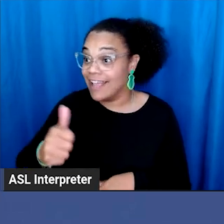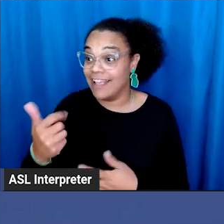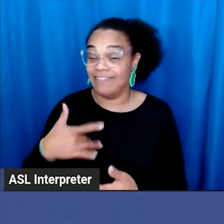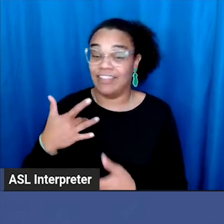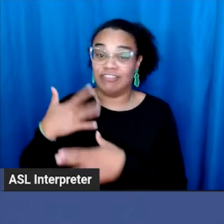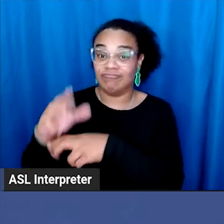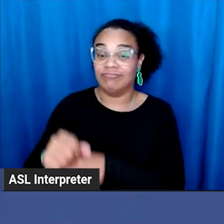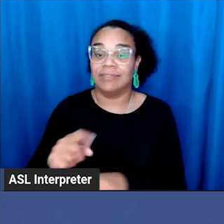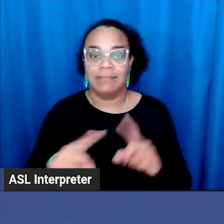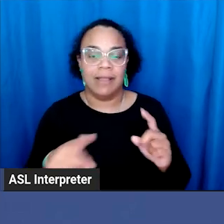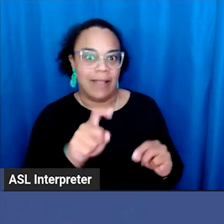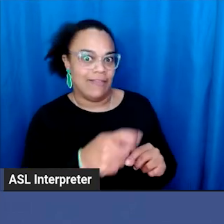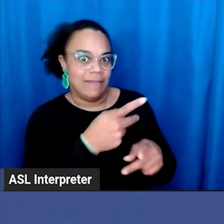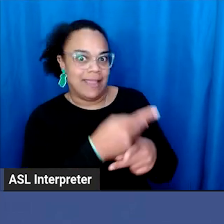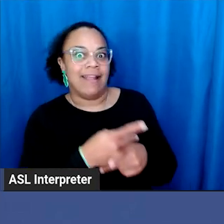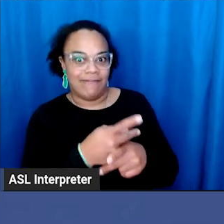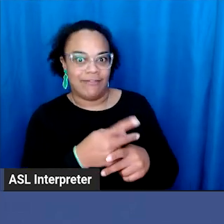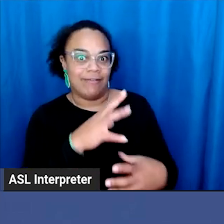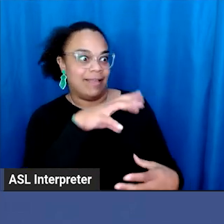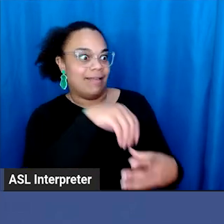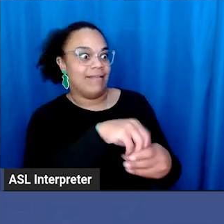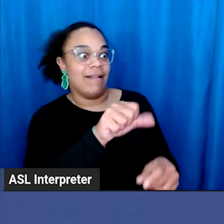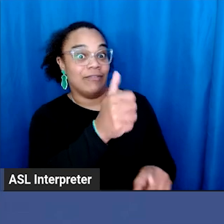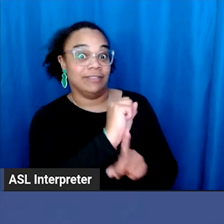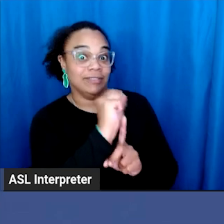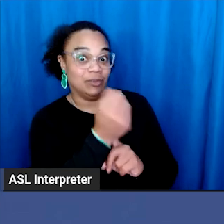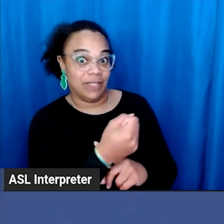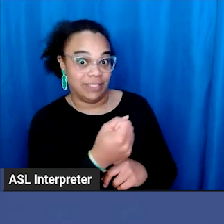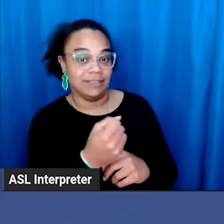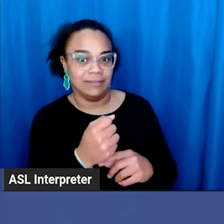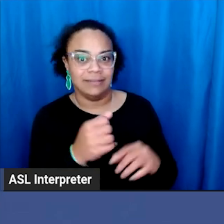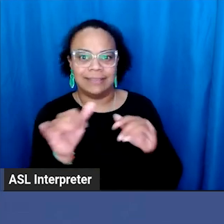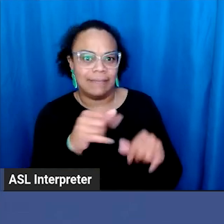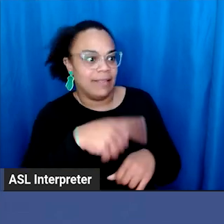like they need to be mindful of us when we go to other.